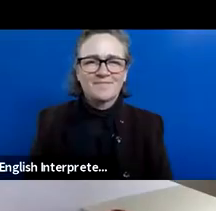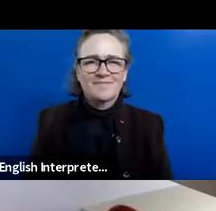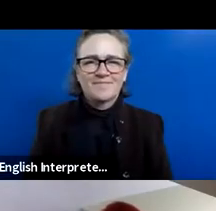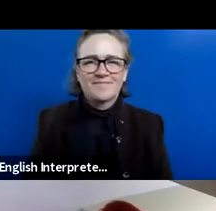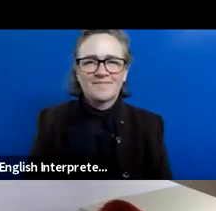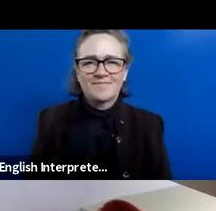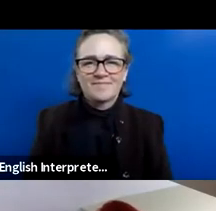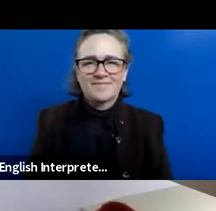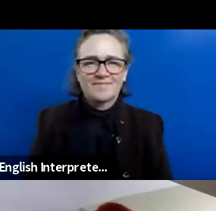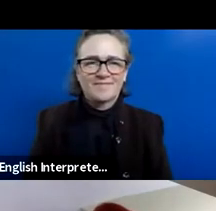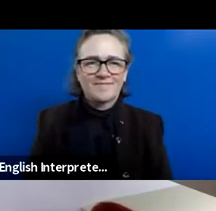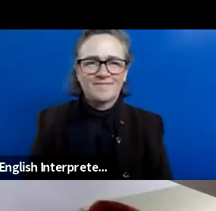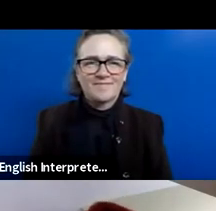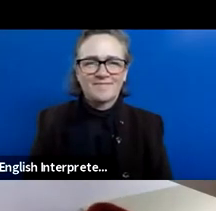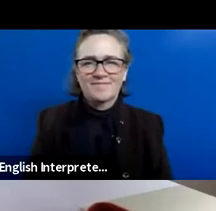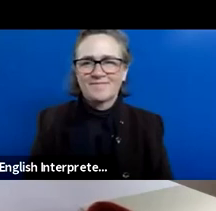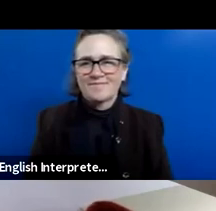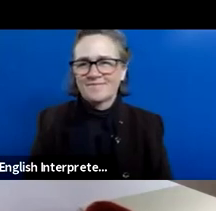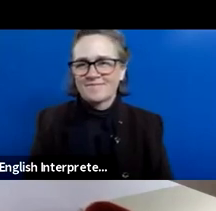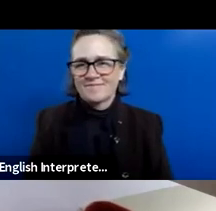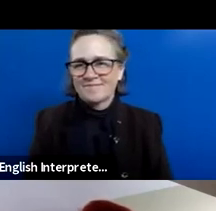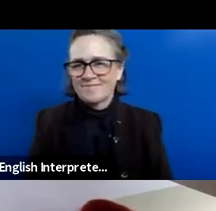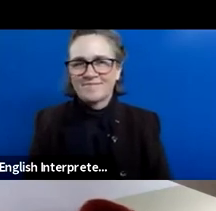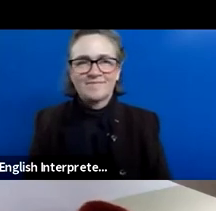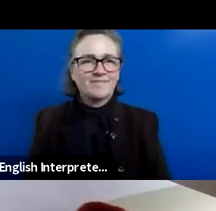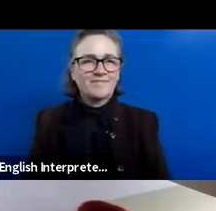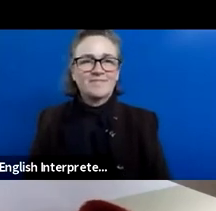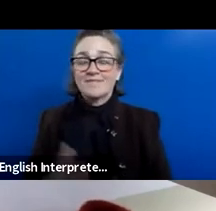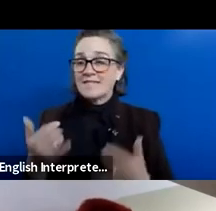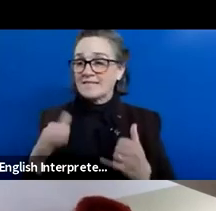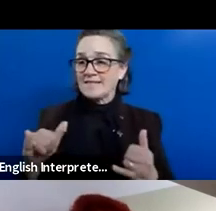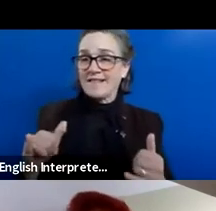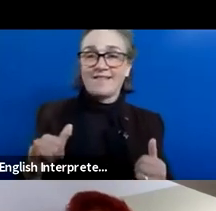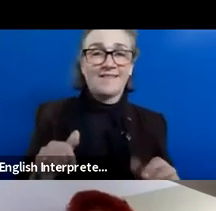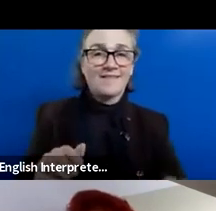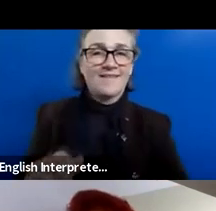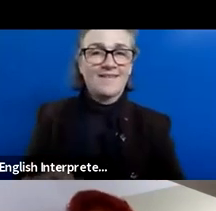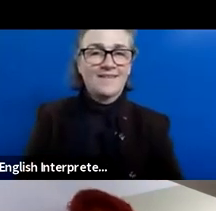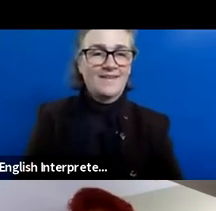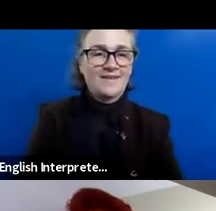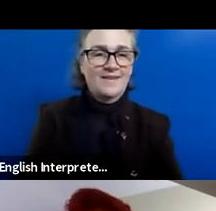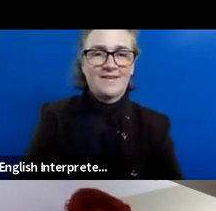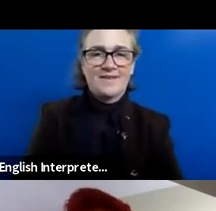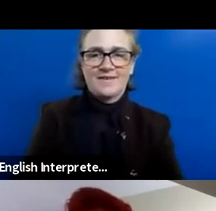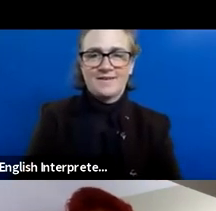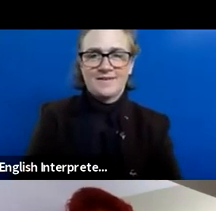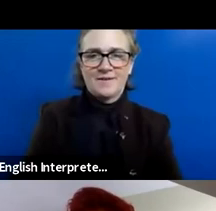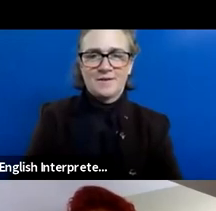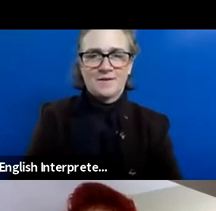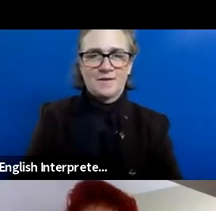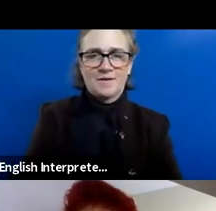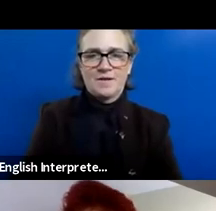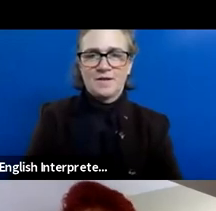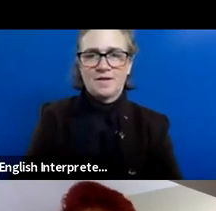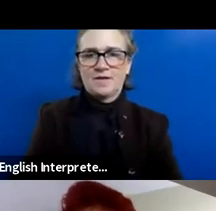Oh, wonderful. It's so, I'm so moved. I think everybody's full of so much,